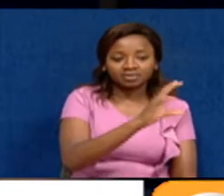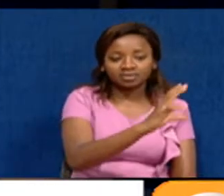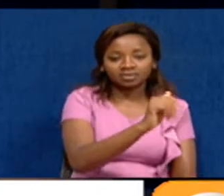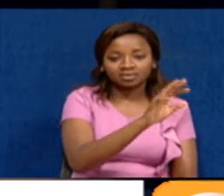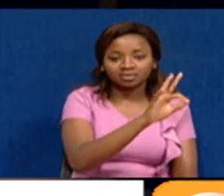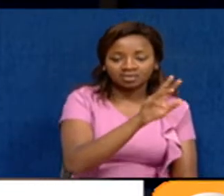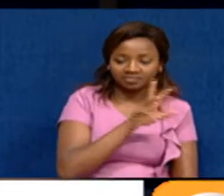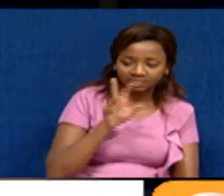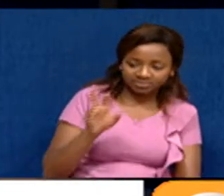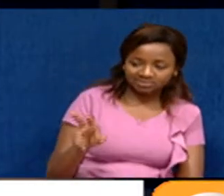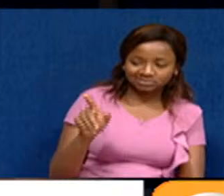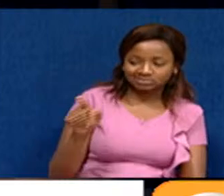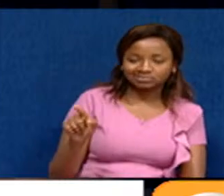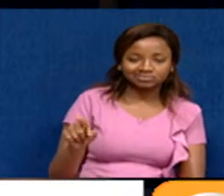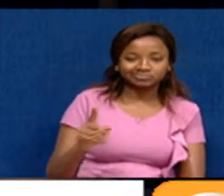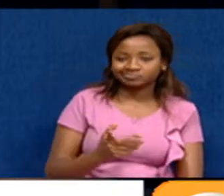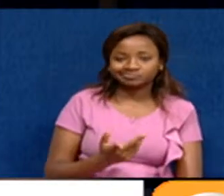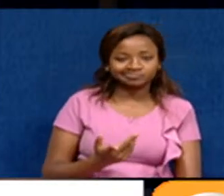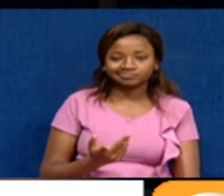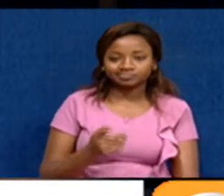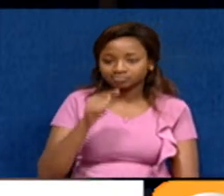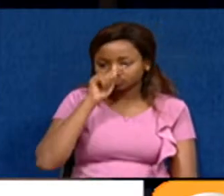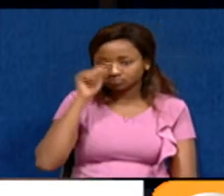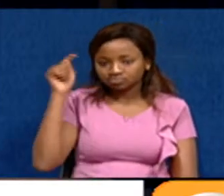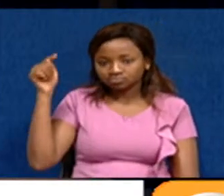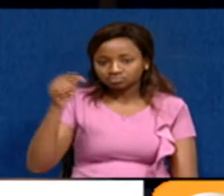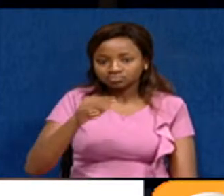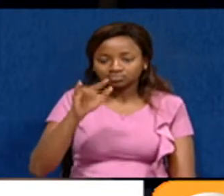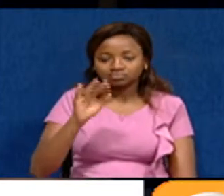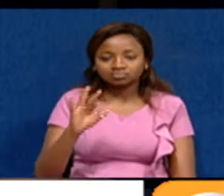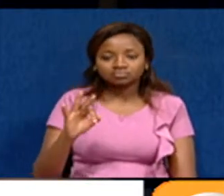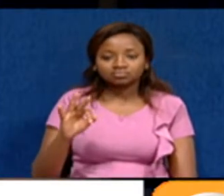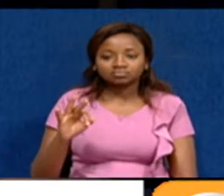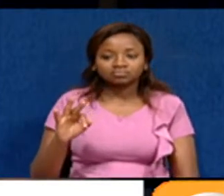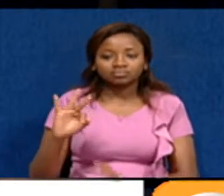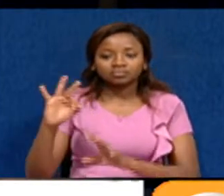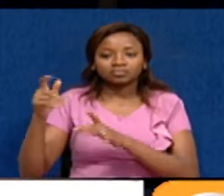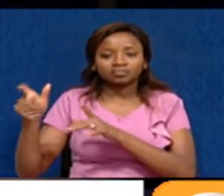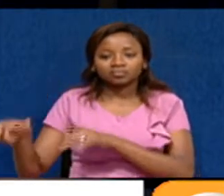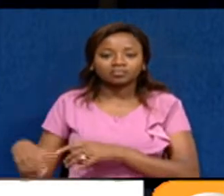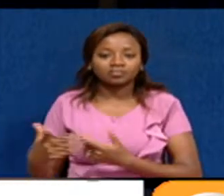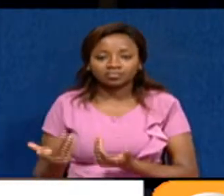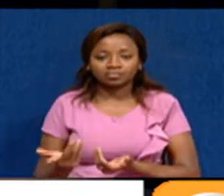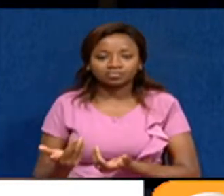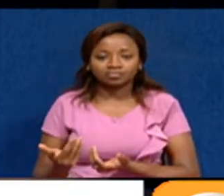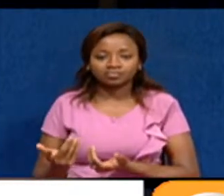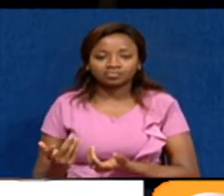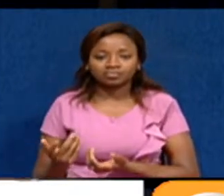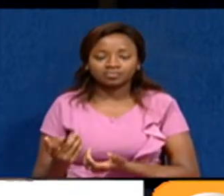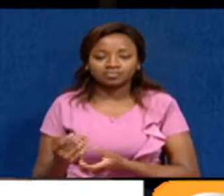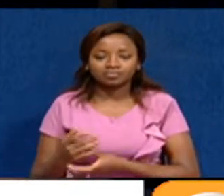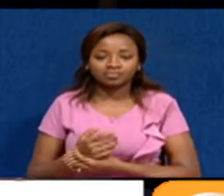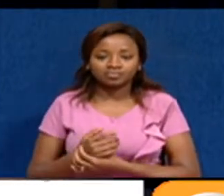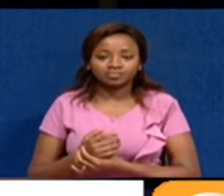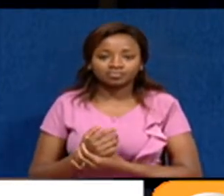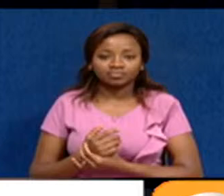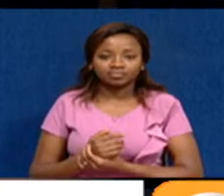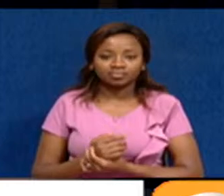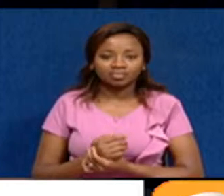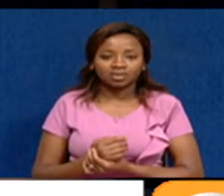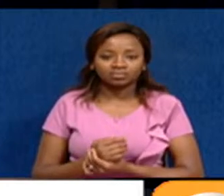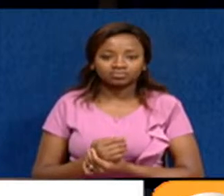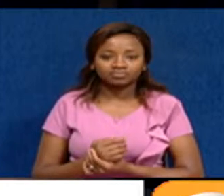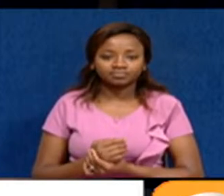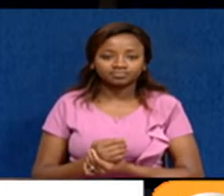is perceived to be an interference from a third party. Now, that is what has led us to be where we